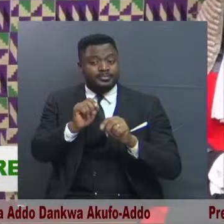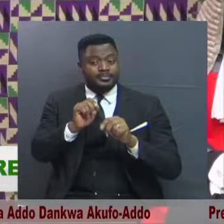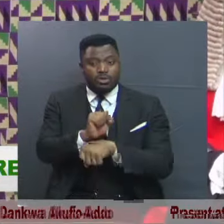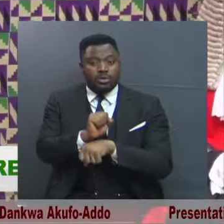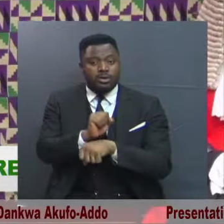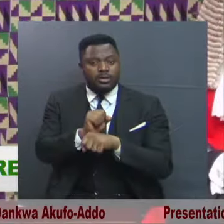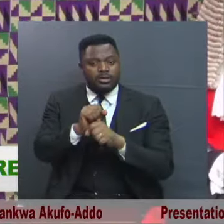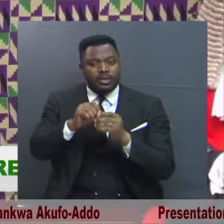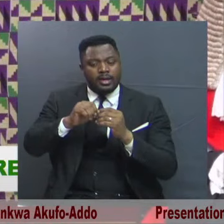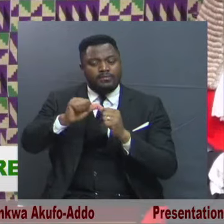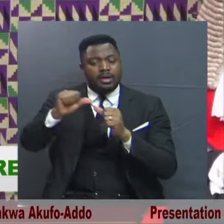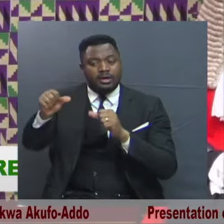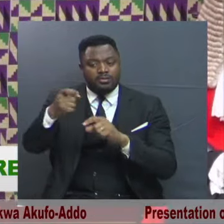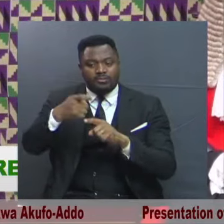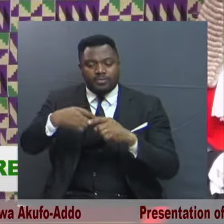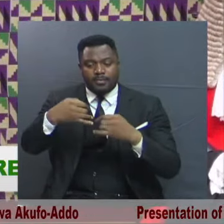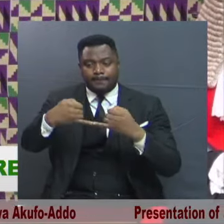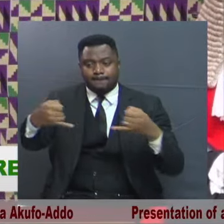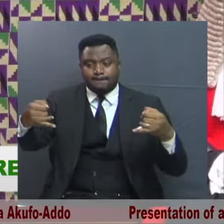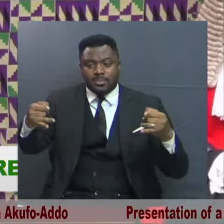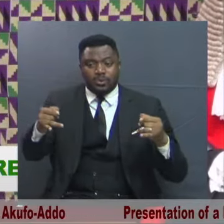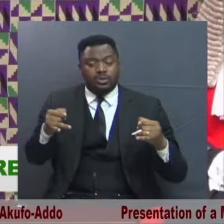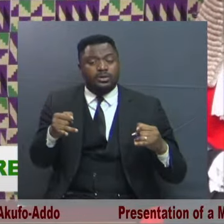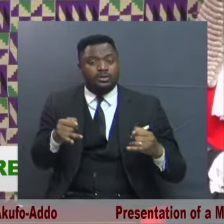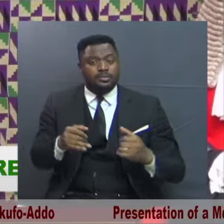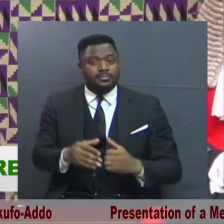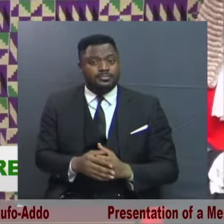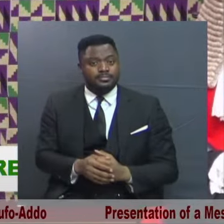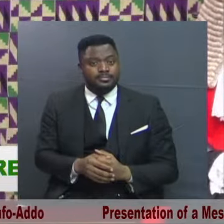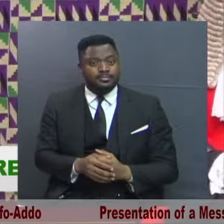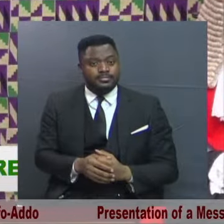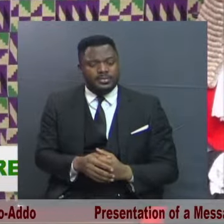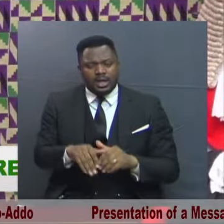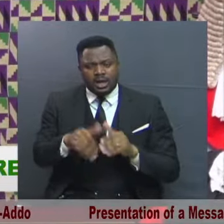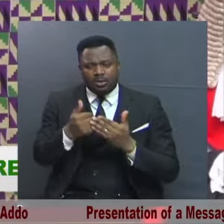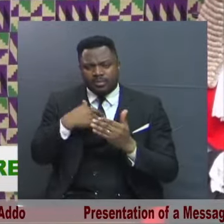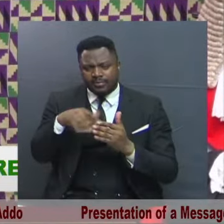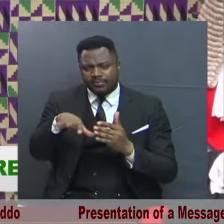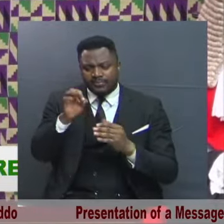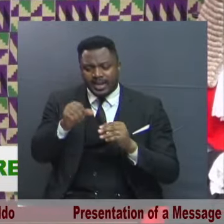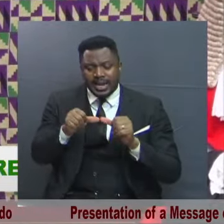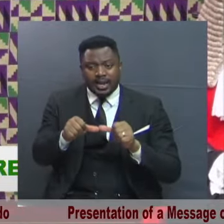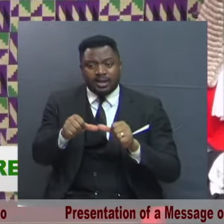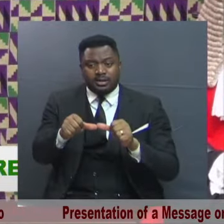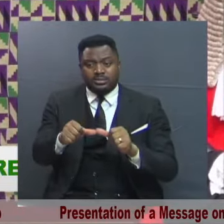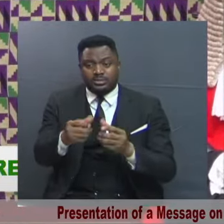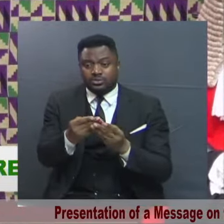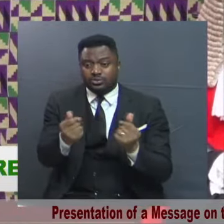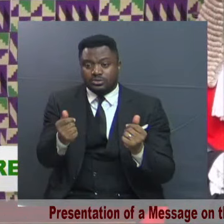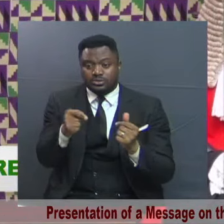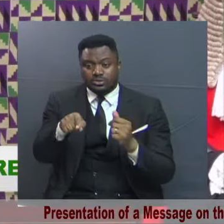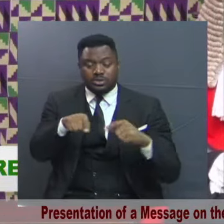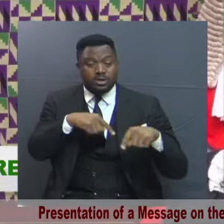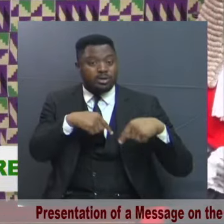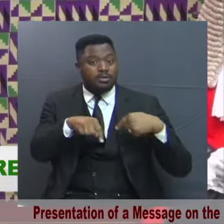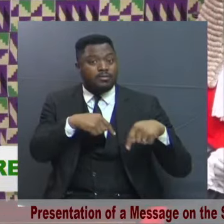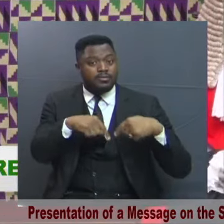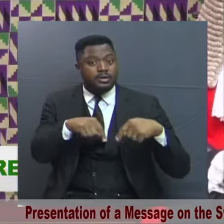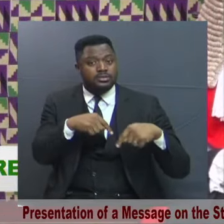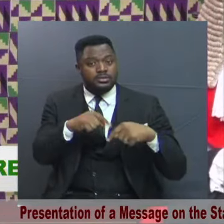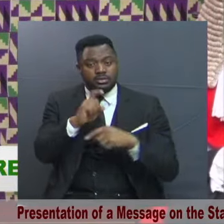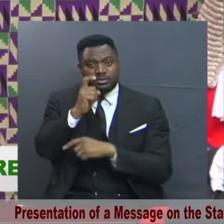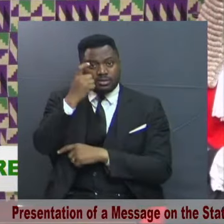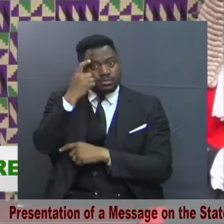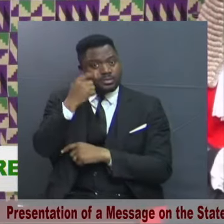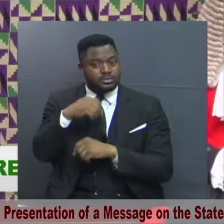away from the border in a bit to find a lasting solution to the conflict government